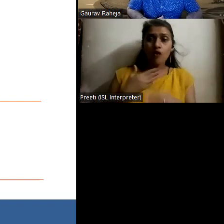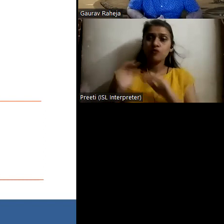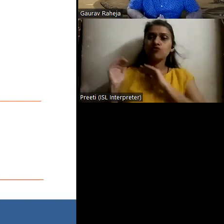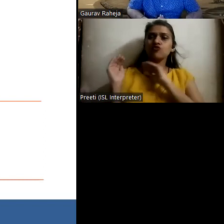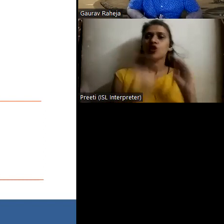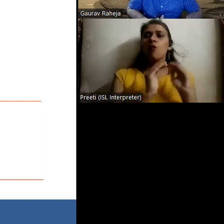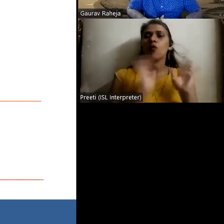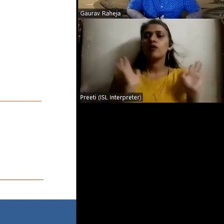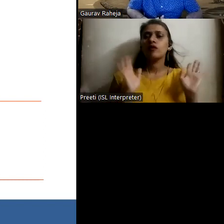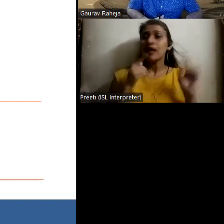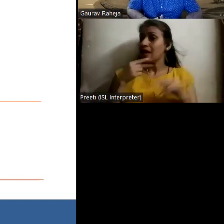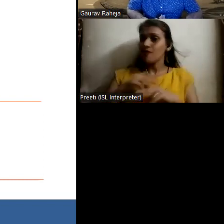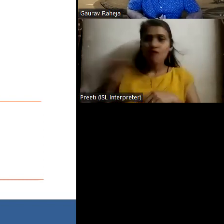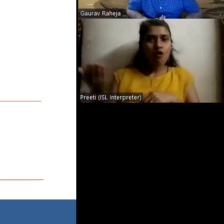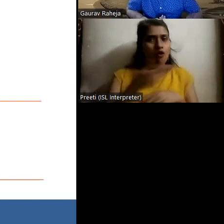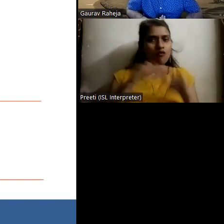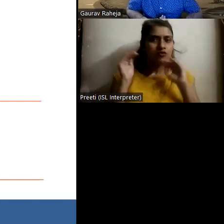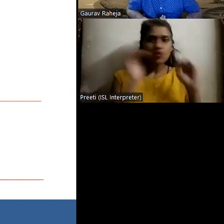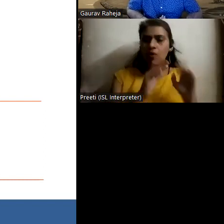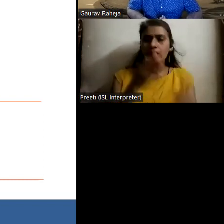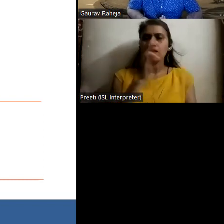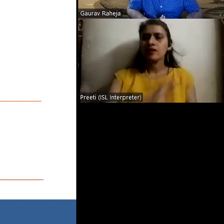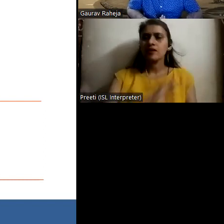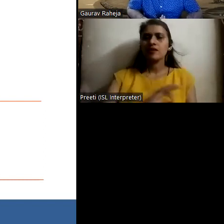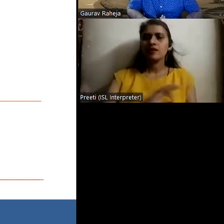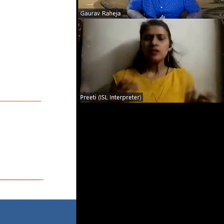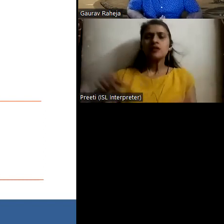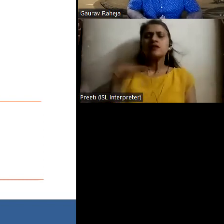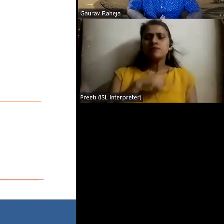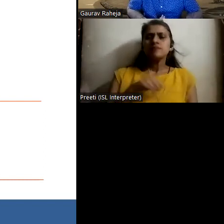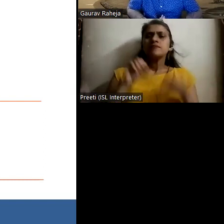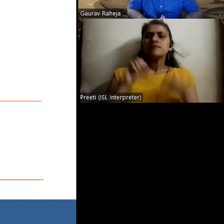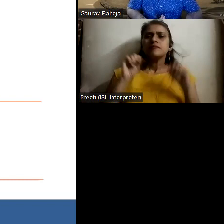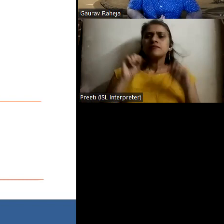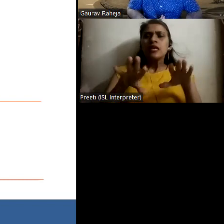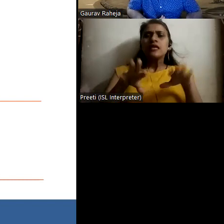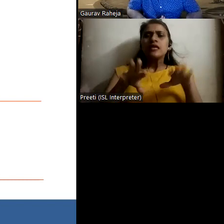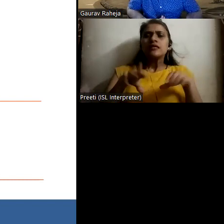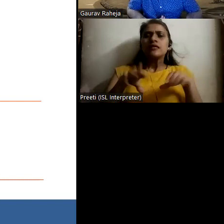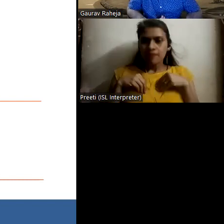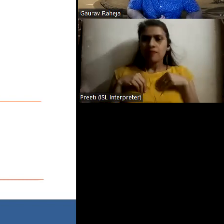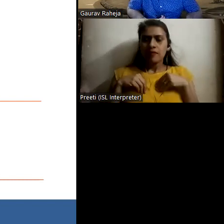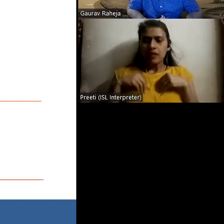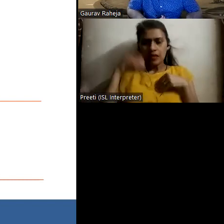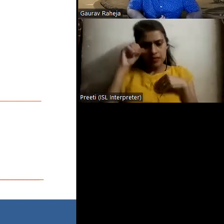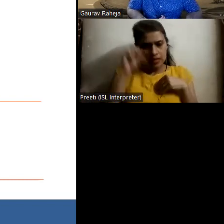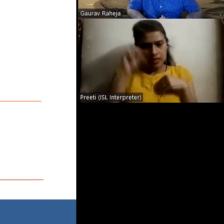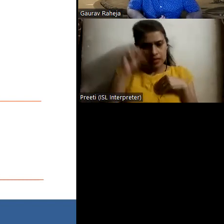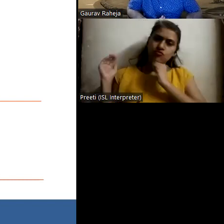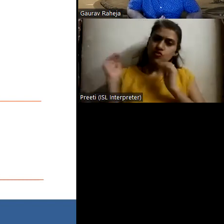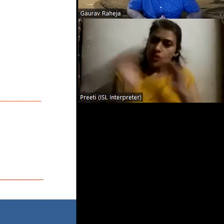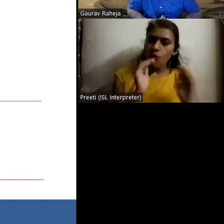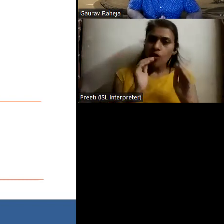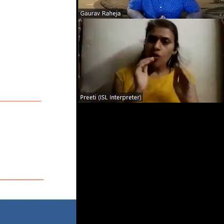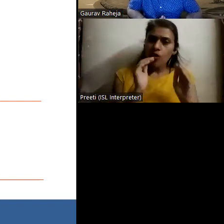support this idea, only if you're convinced, because it's a matter of everyday life. It's a matter of